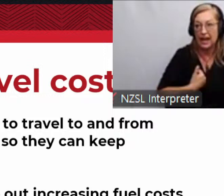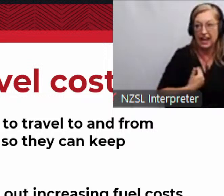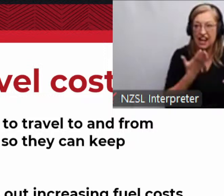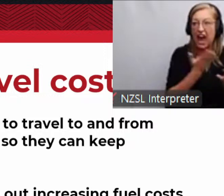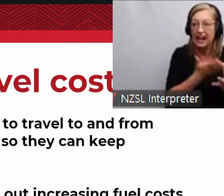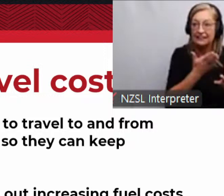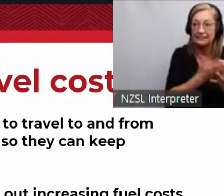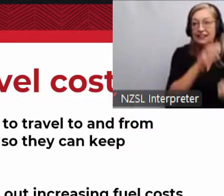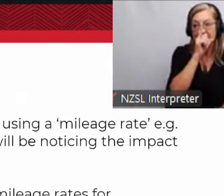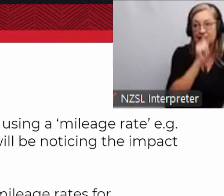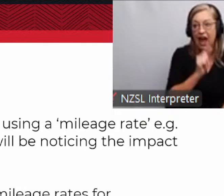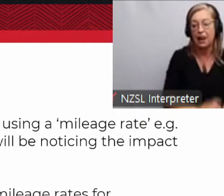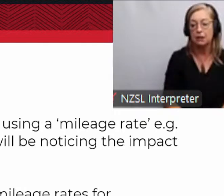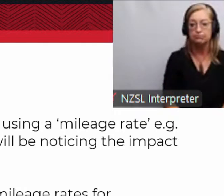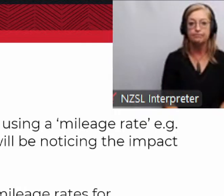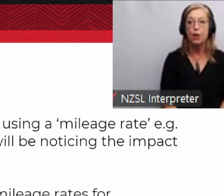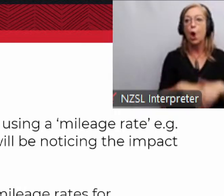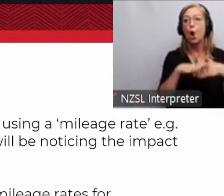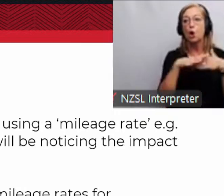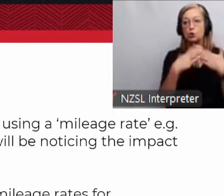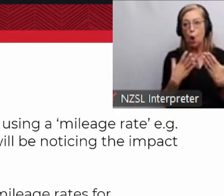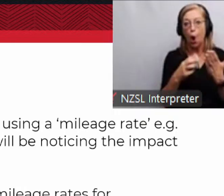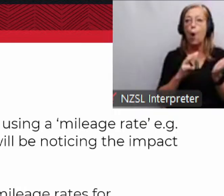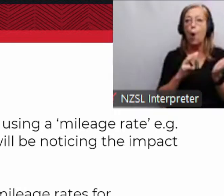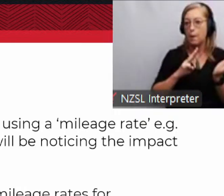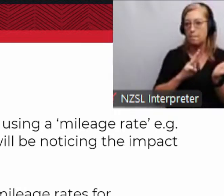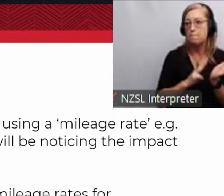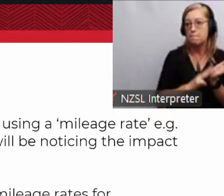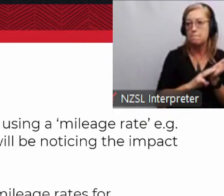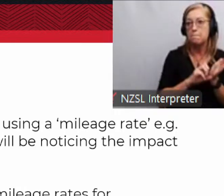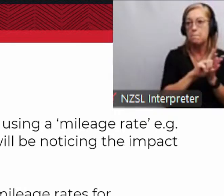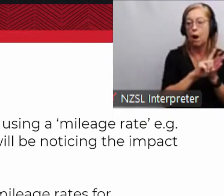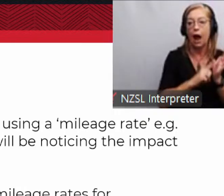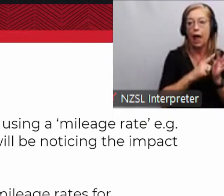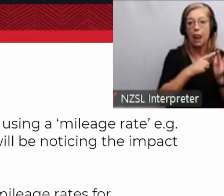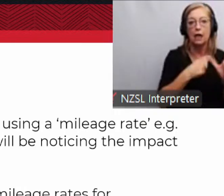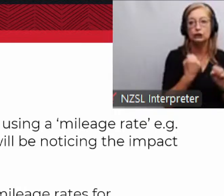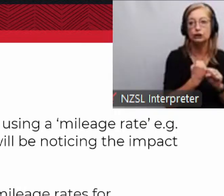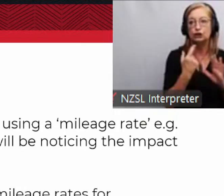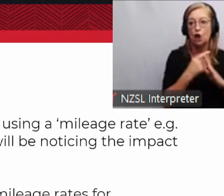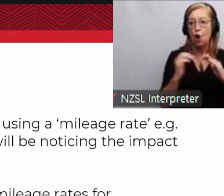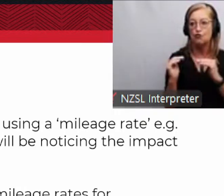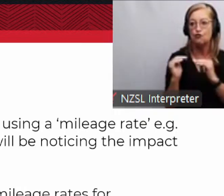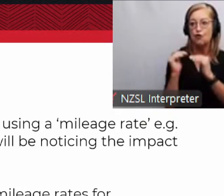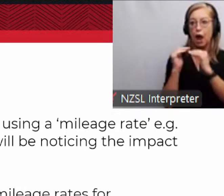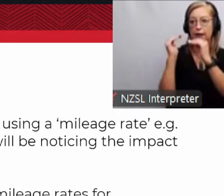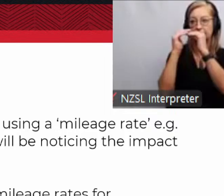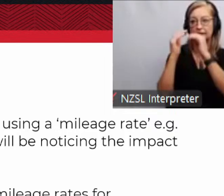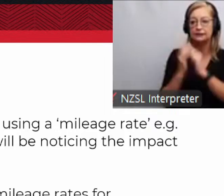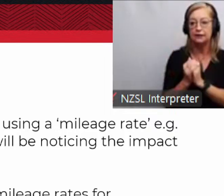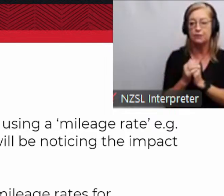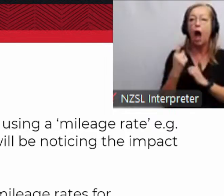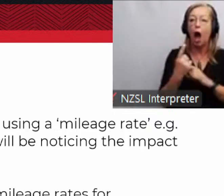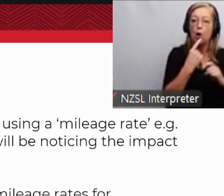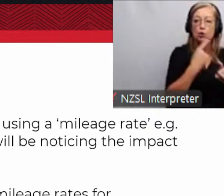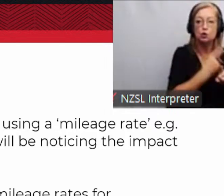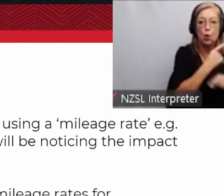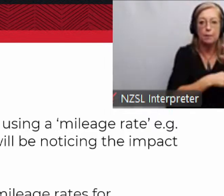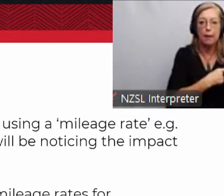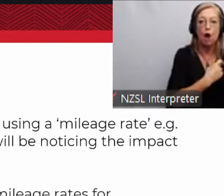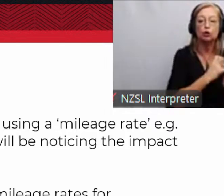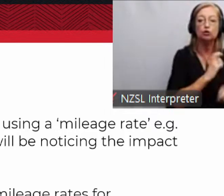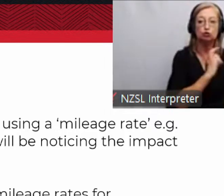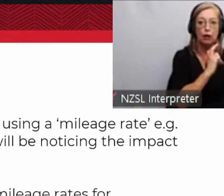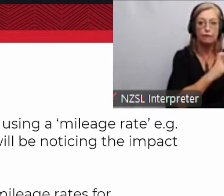So, mileage rates. And I'll come back to travel allowances a bit in the next couple of